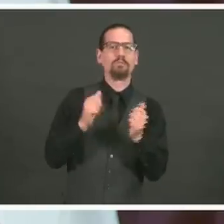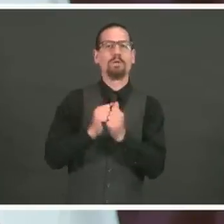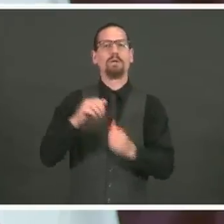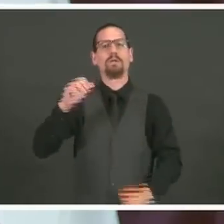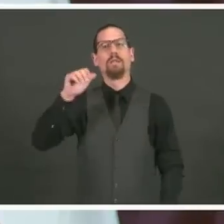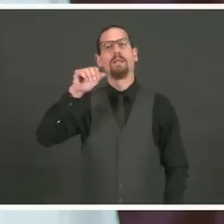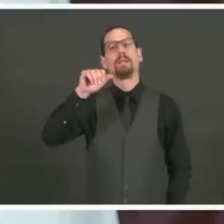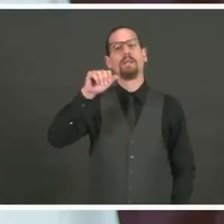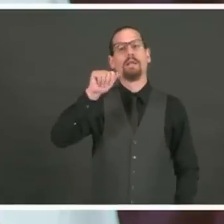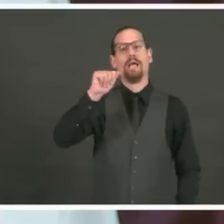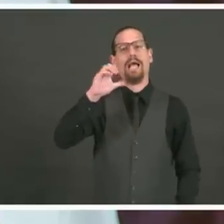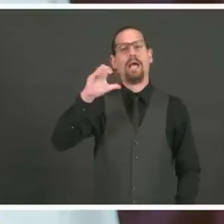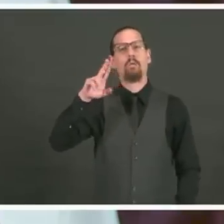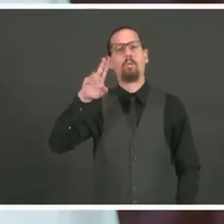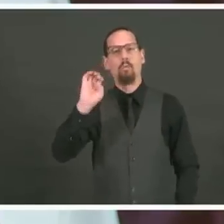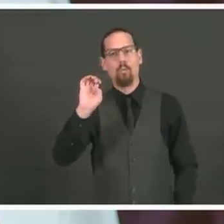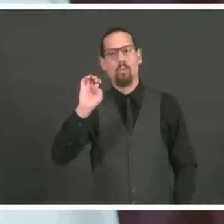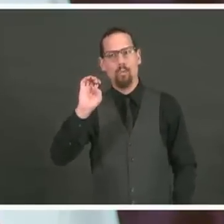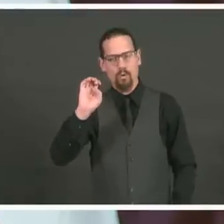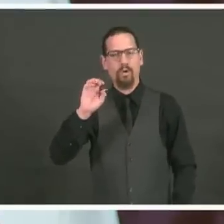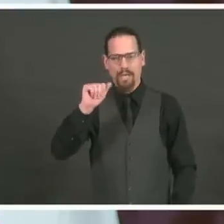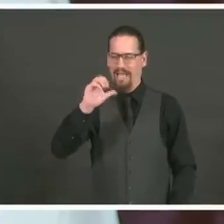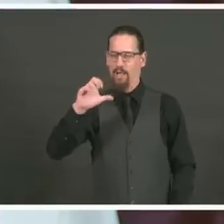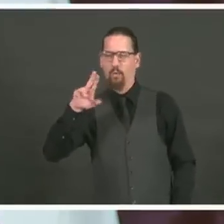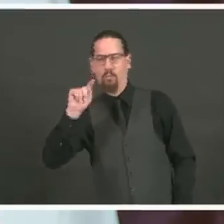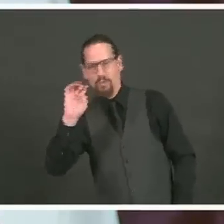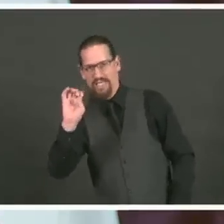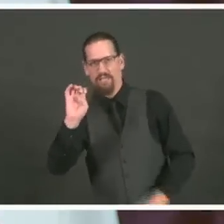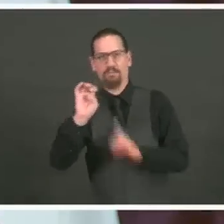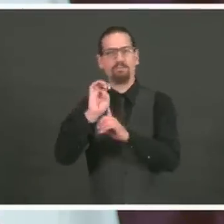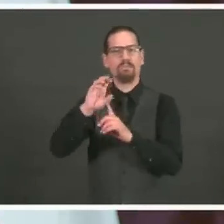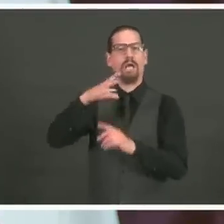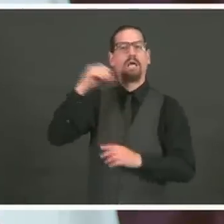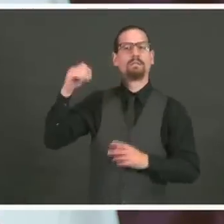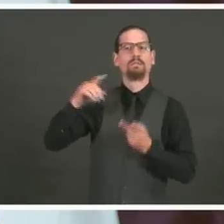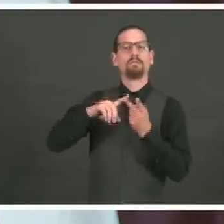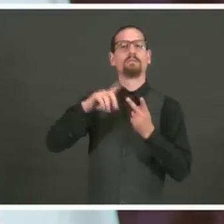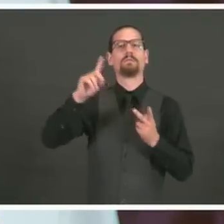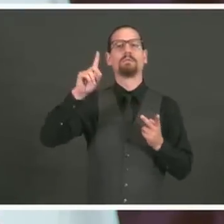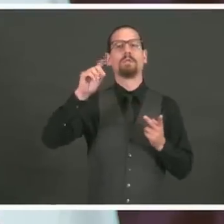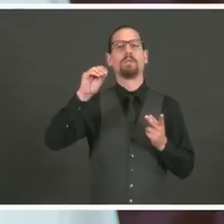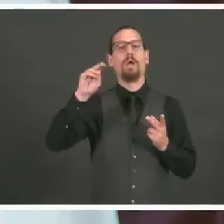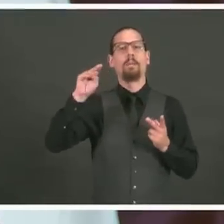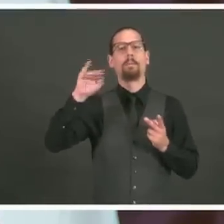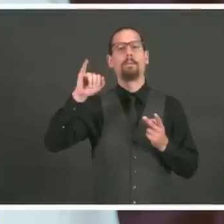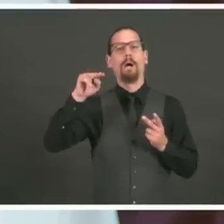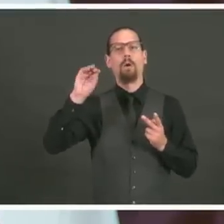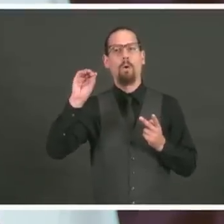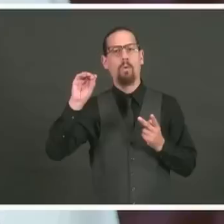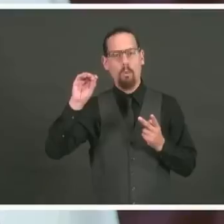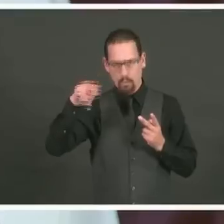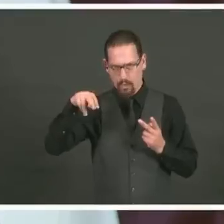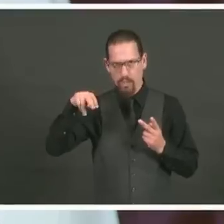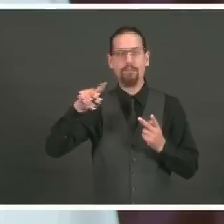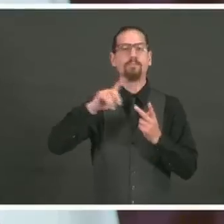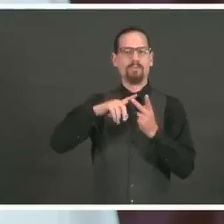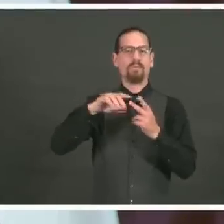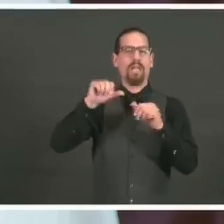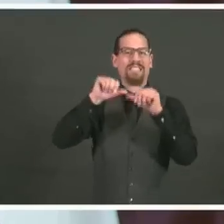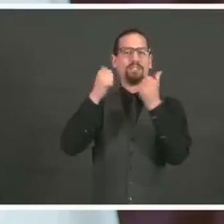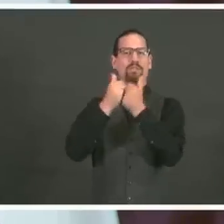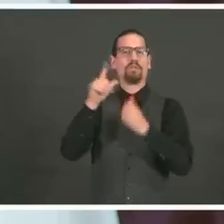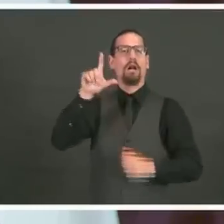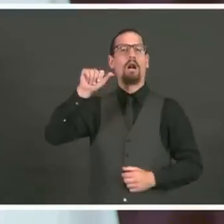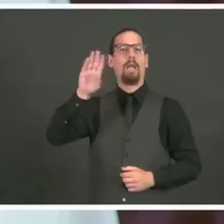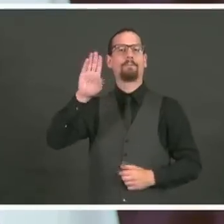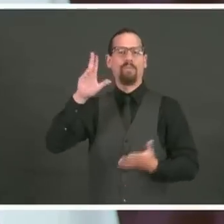Island. The contracts with these 2 labs are majorly expanding our testing capacity, and both of